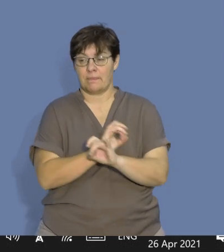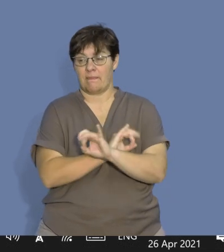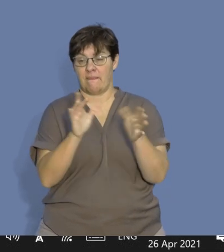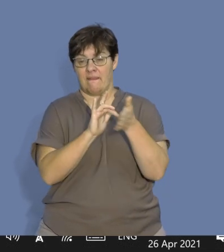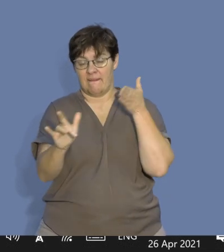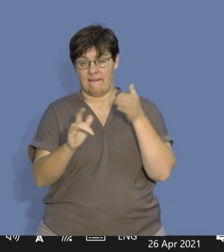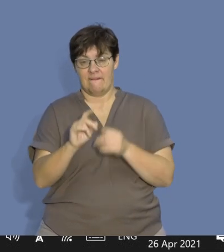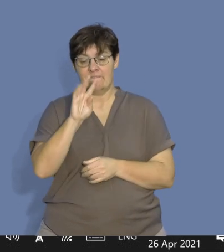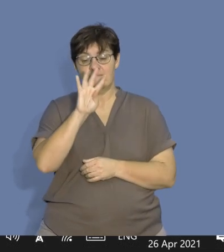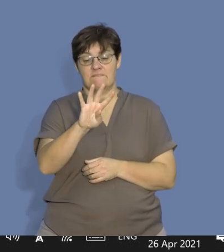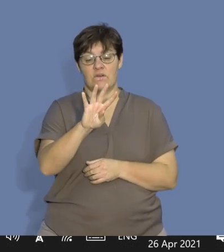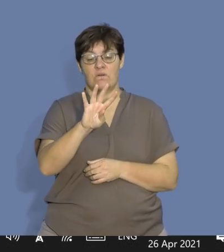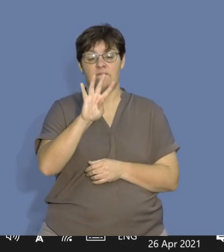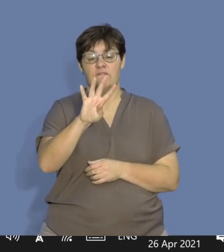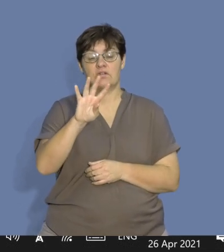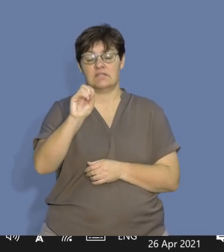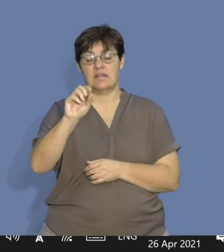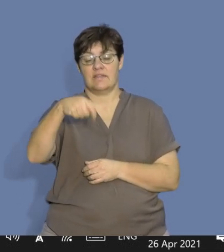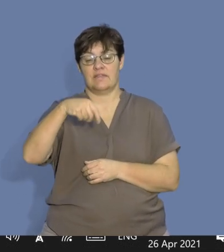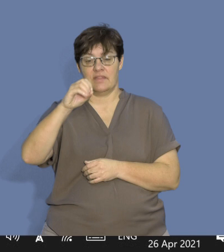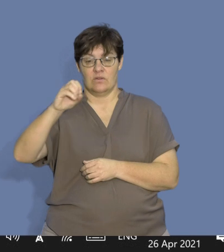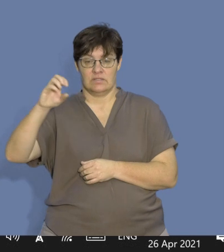Okay, so let's clear that.